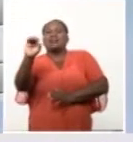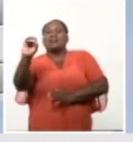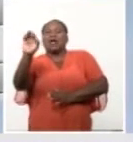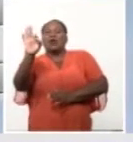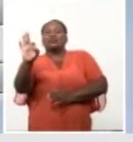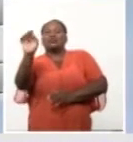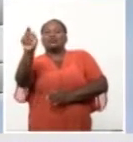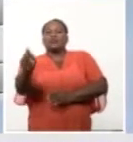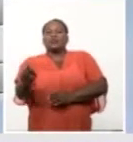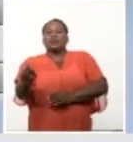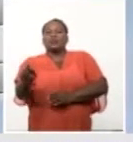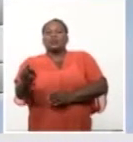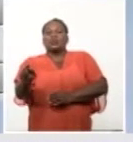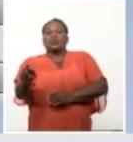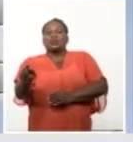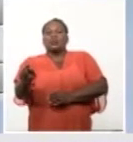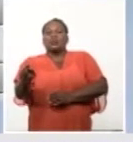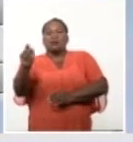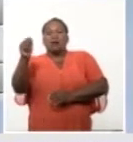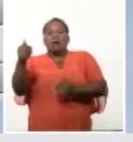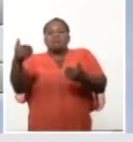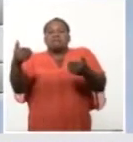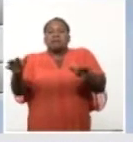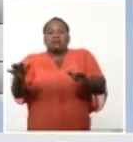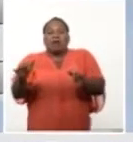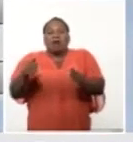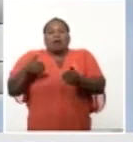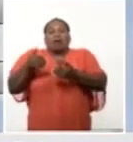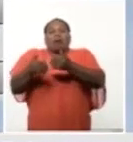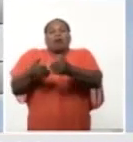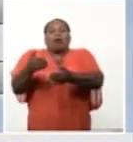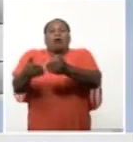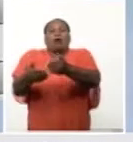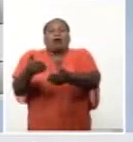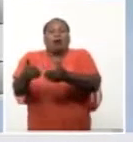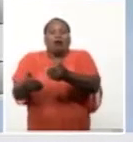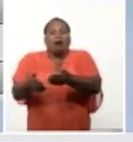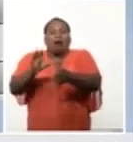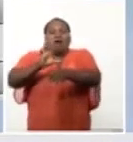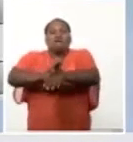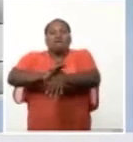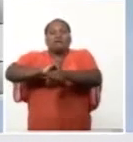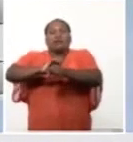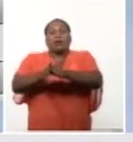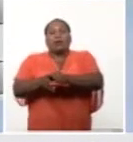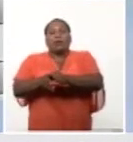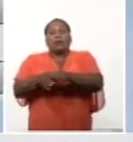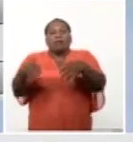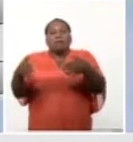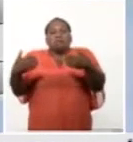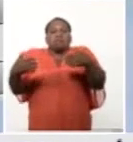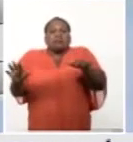5,608 people, despite the times of evolution of the pandemic, despite the